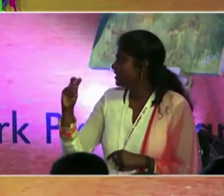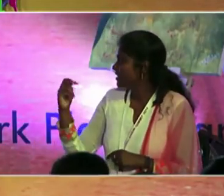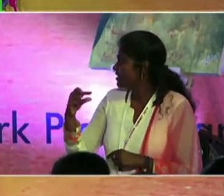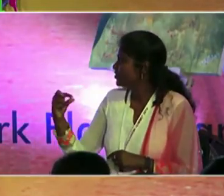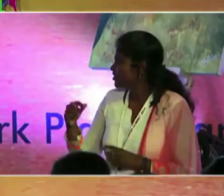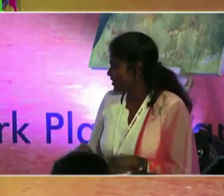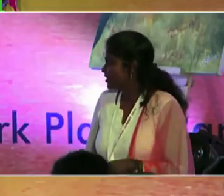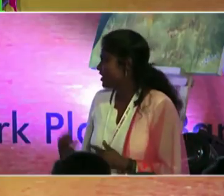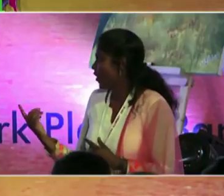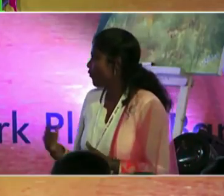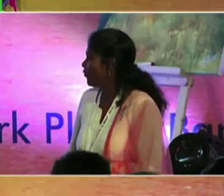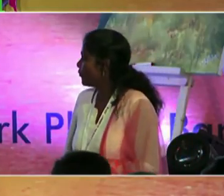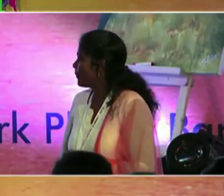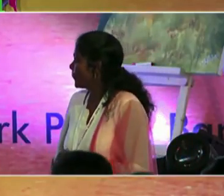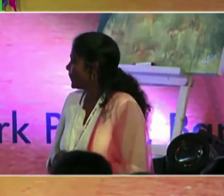But